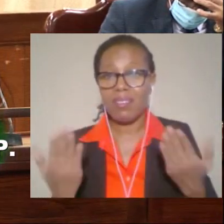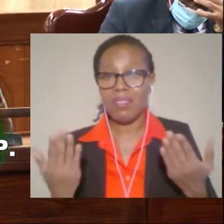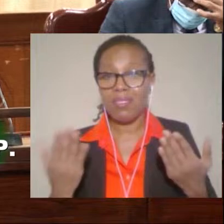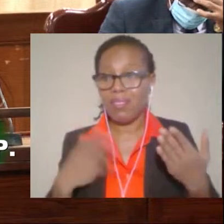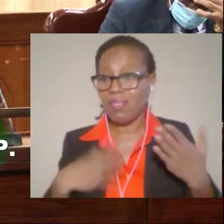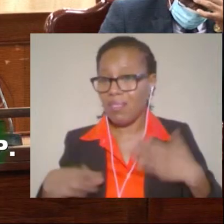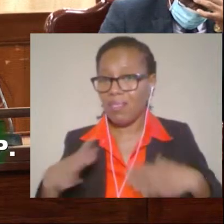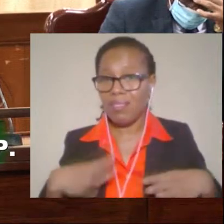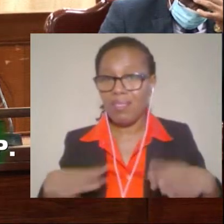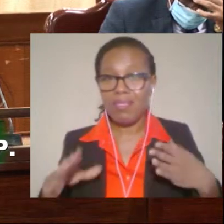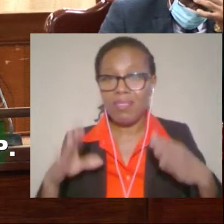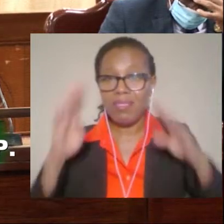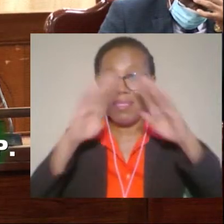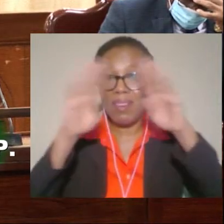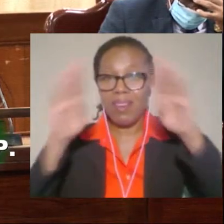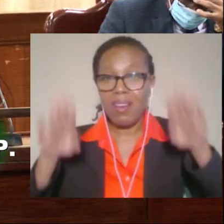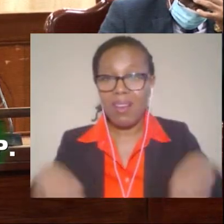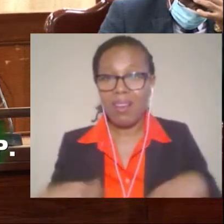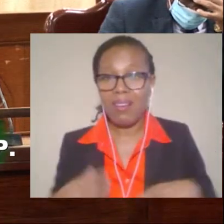breaking,